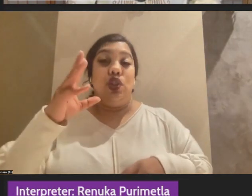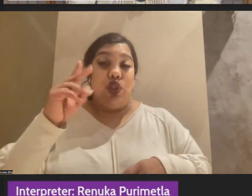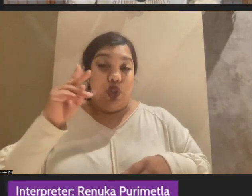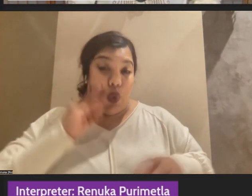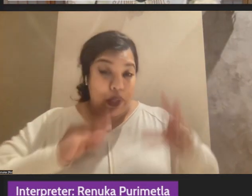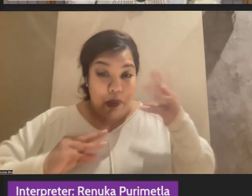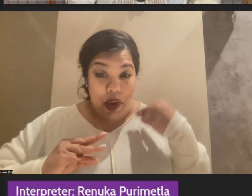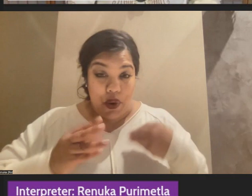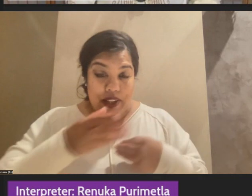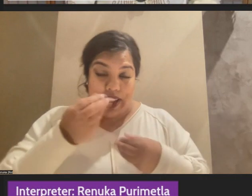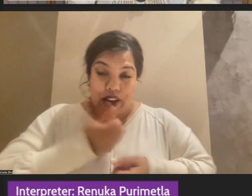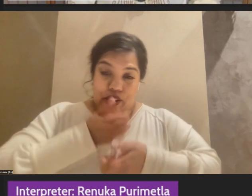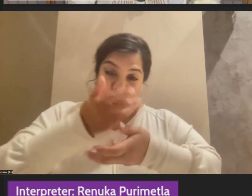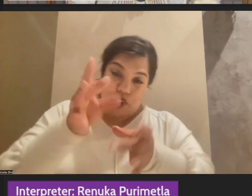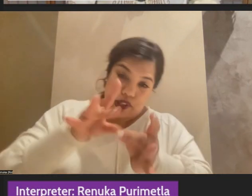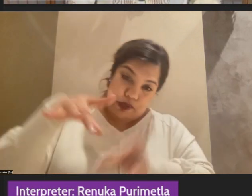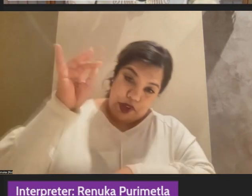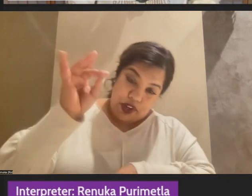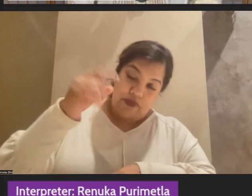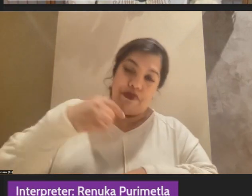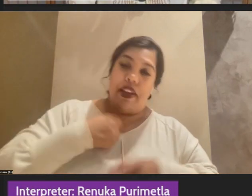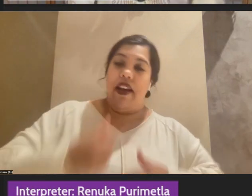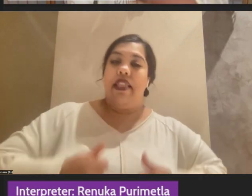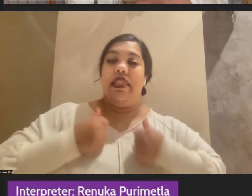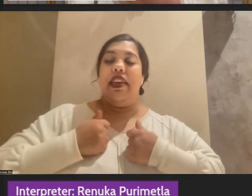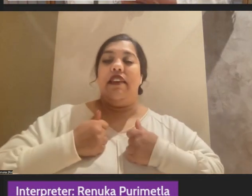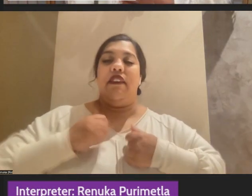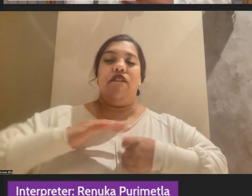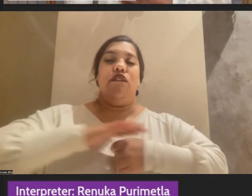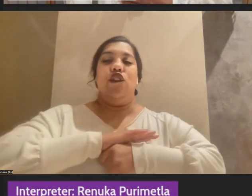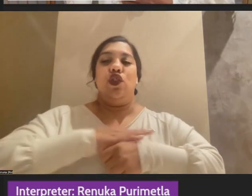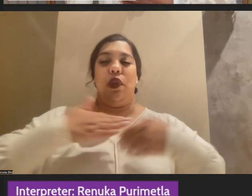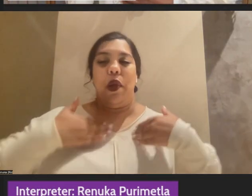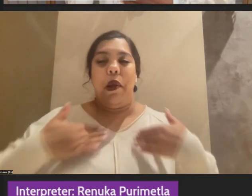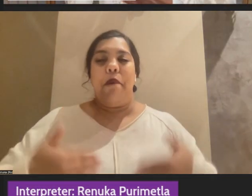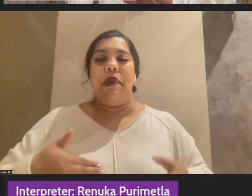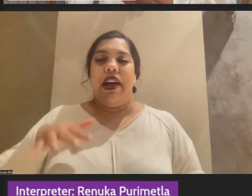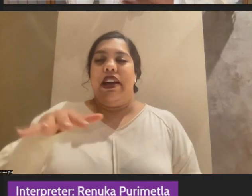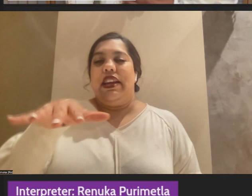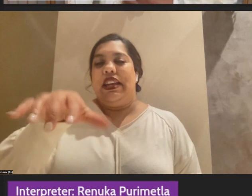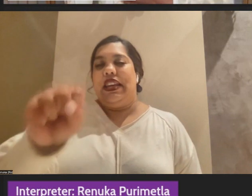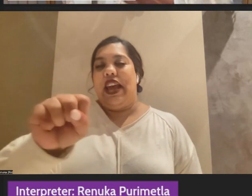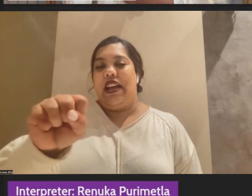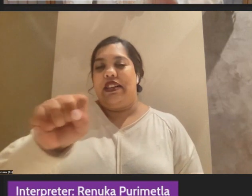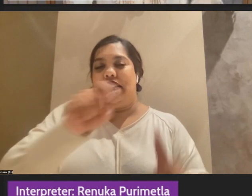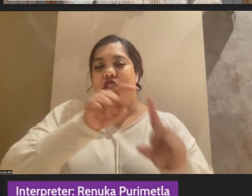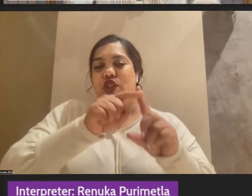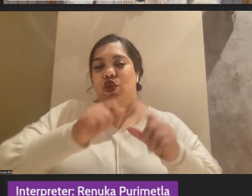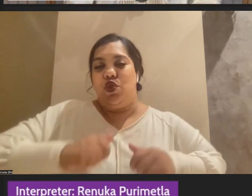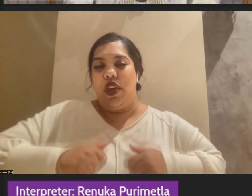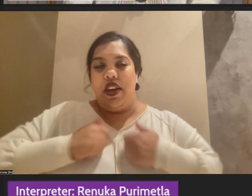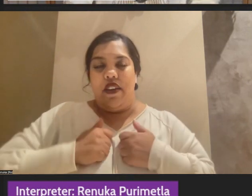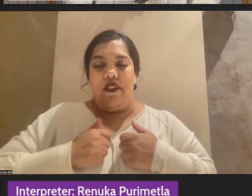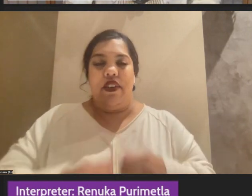and express spirit. I live a full-bodied yes